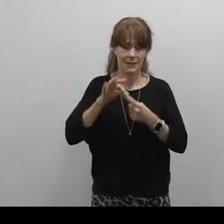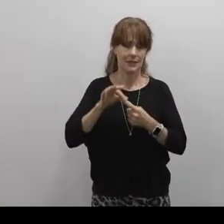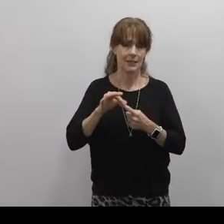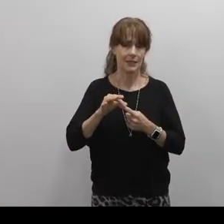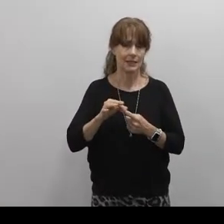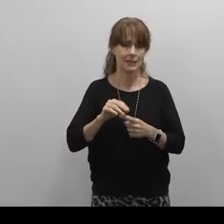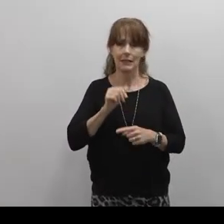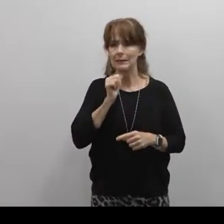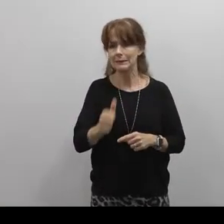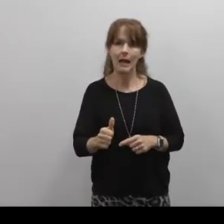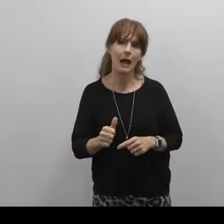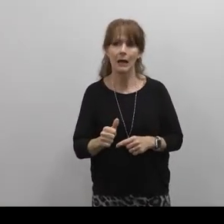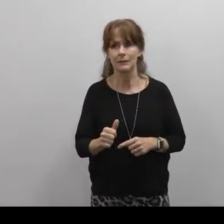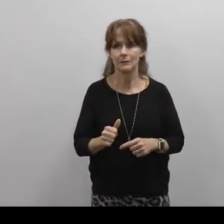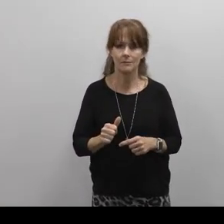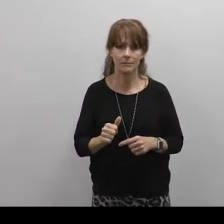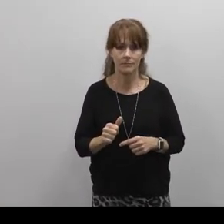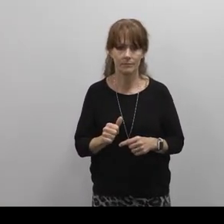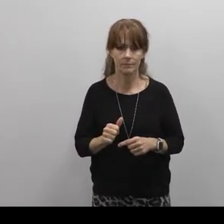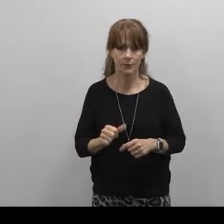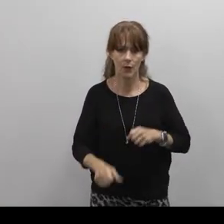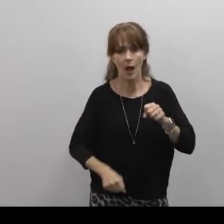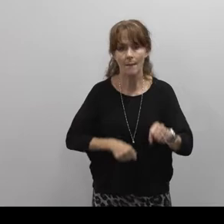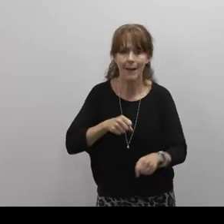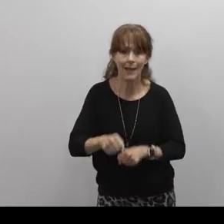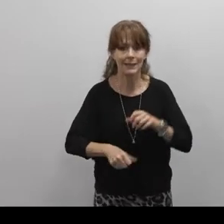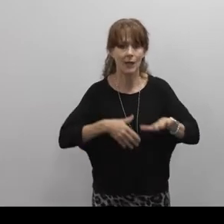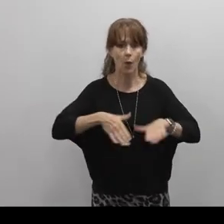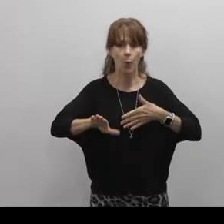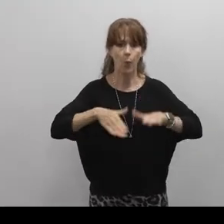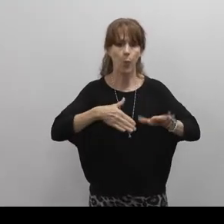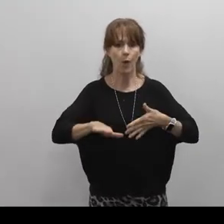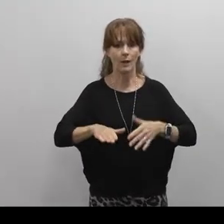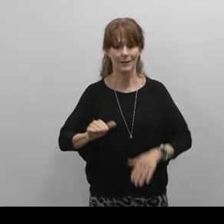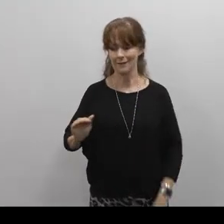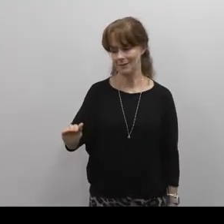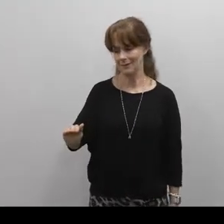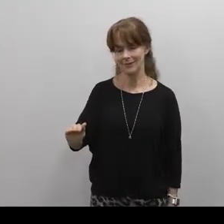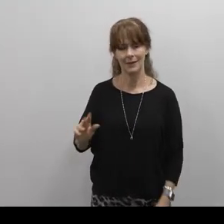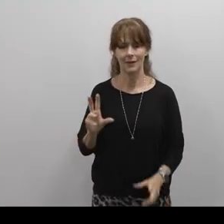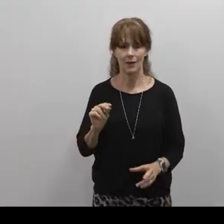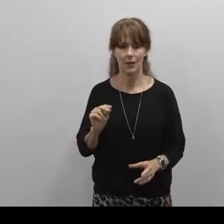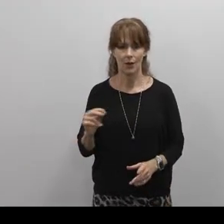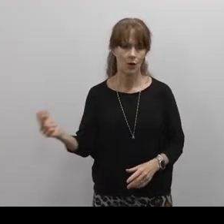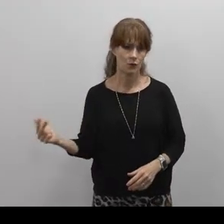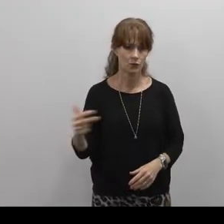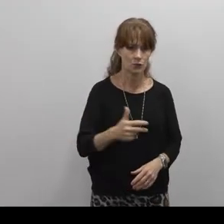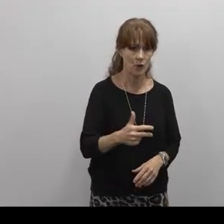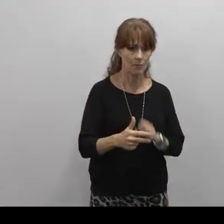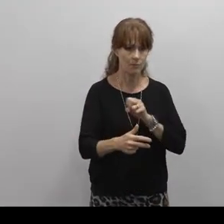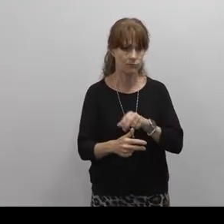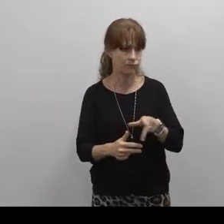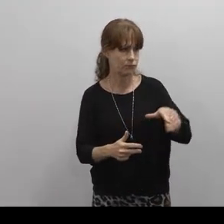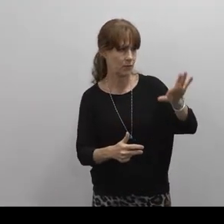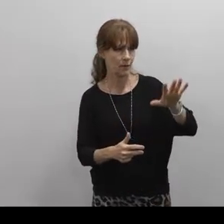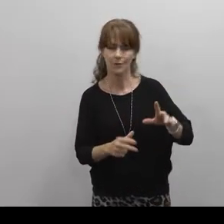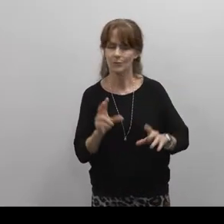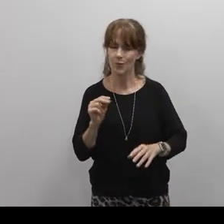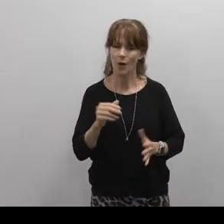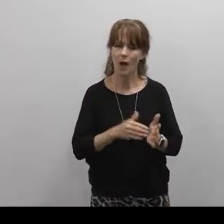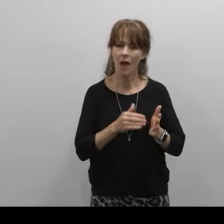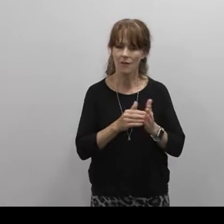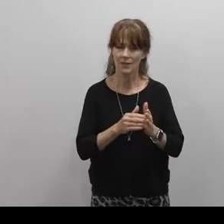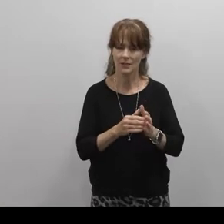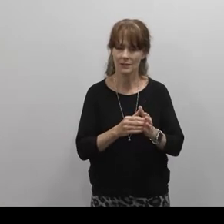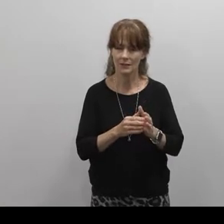it's not going to be your, you know, your kids that are biking and walking to school, the ones that are dropped off at the curb and set on their ways. In many cases, if